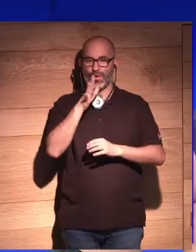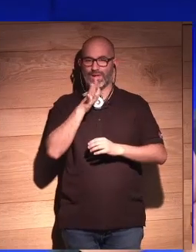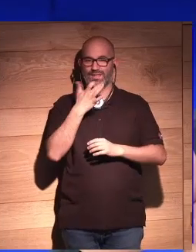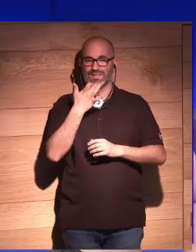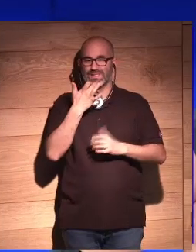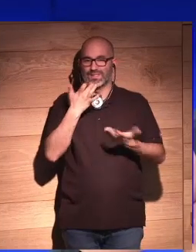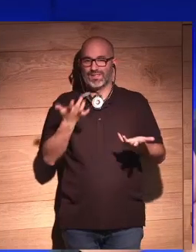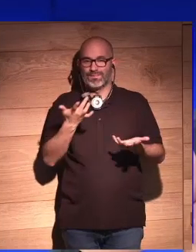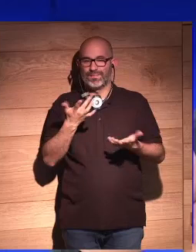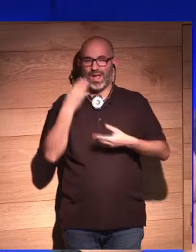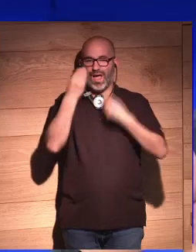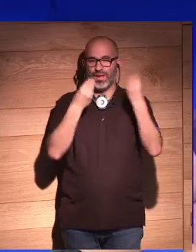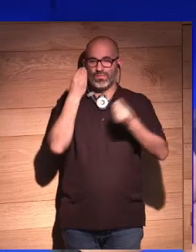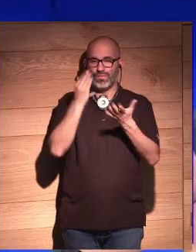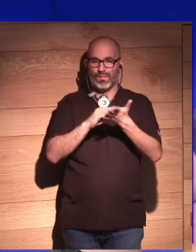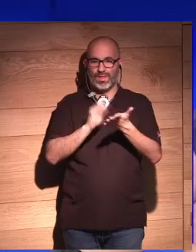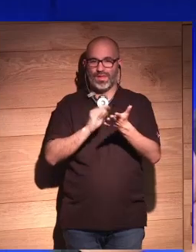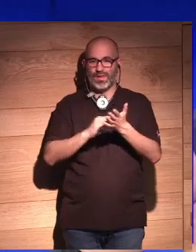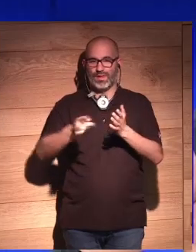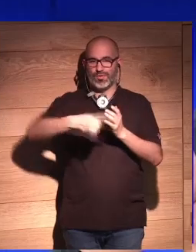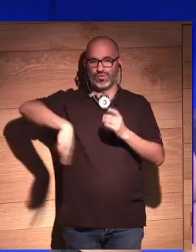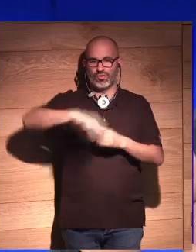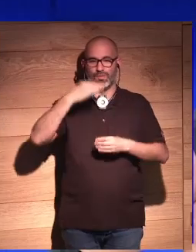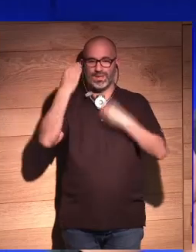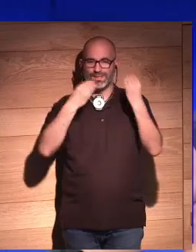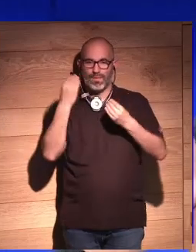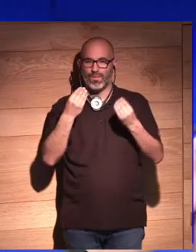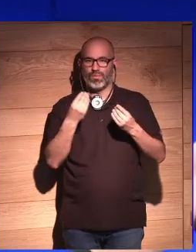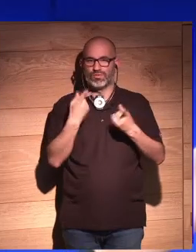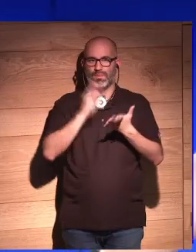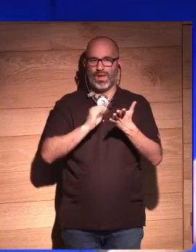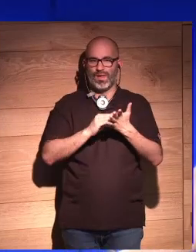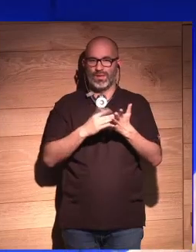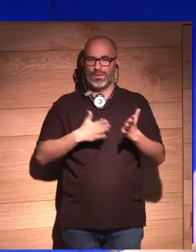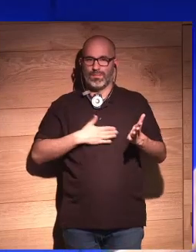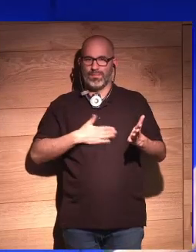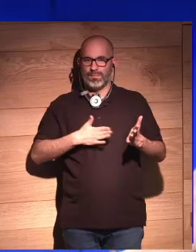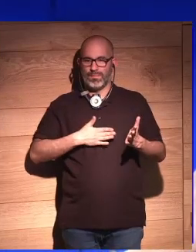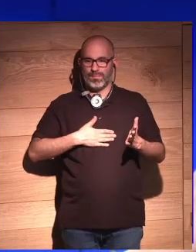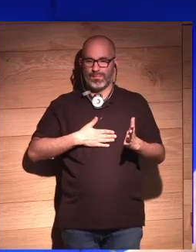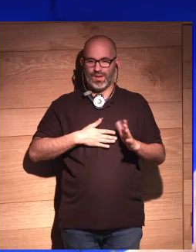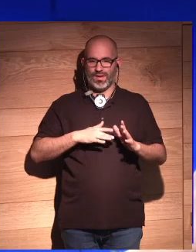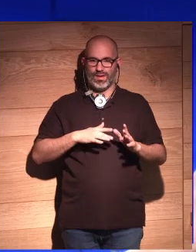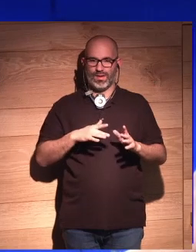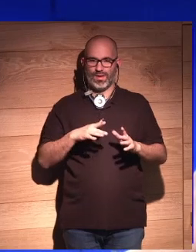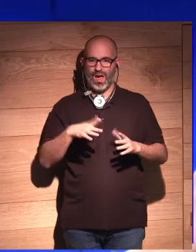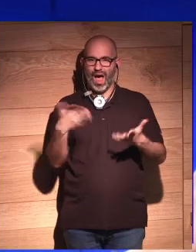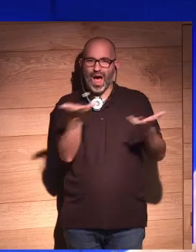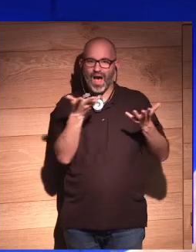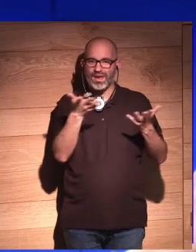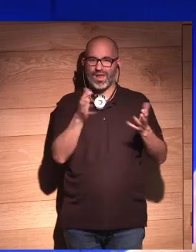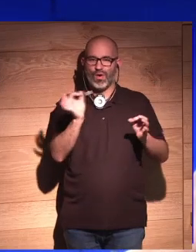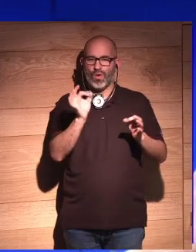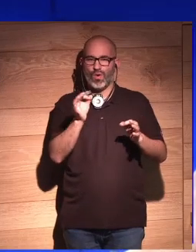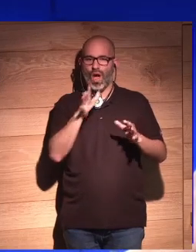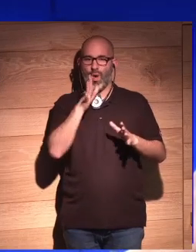keeping our air clean and our water clean. Those are real, but we're taught